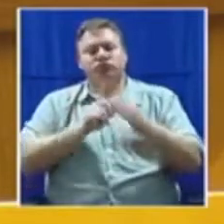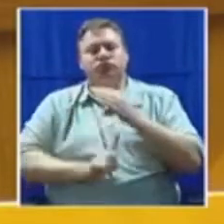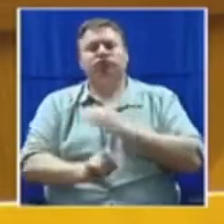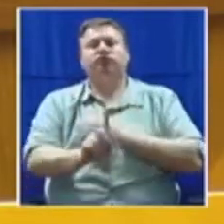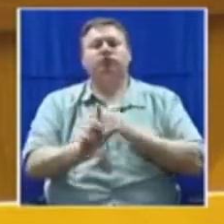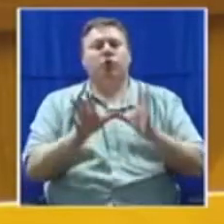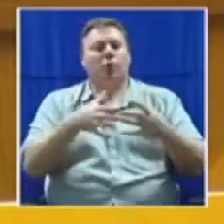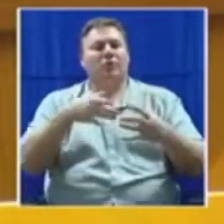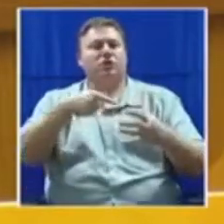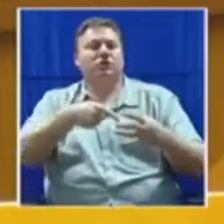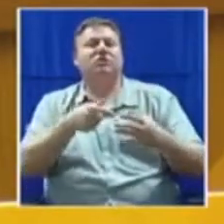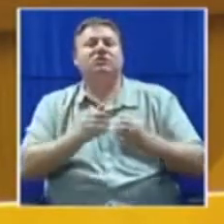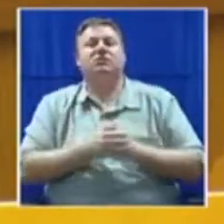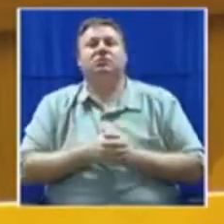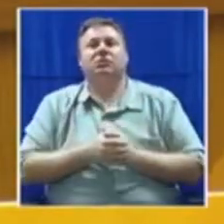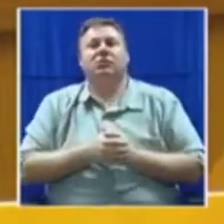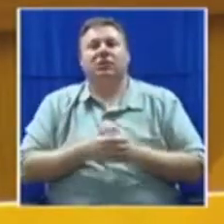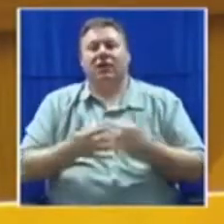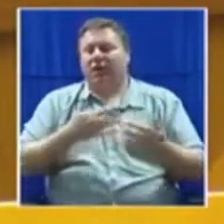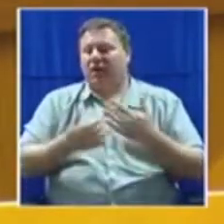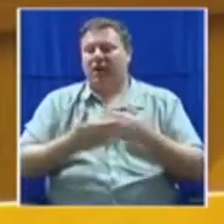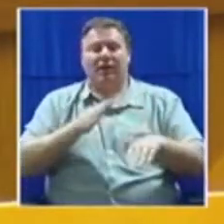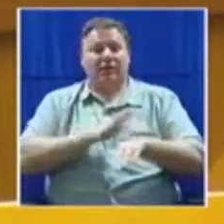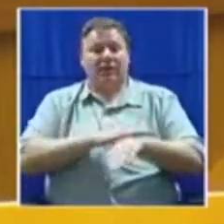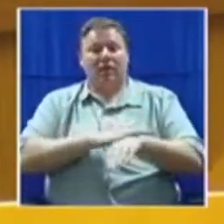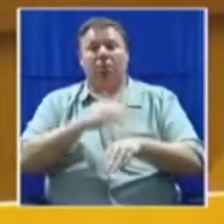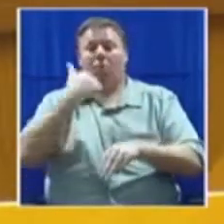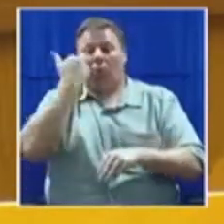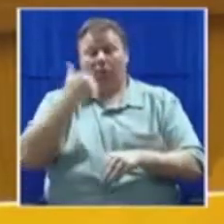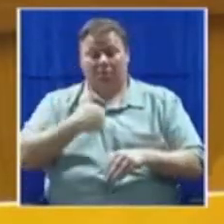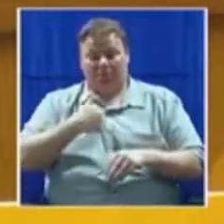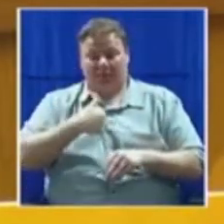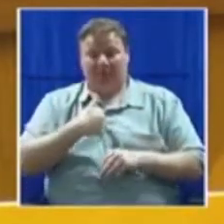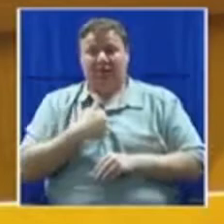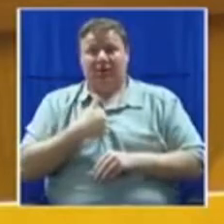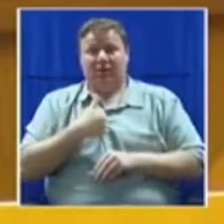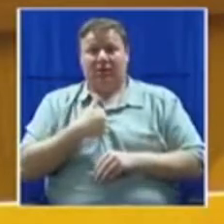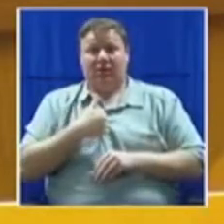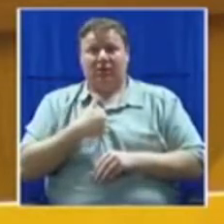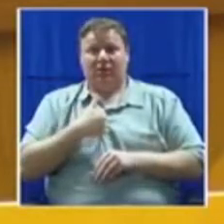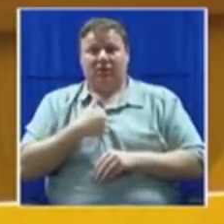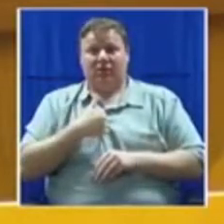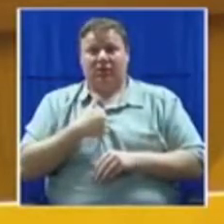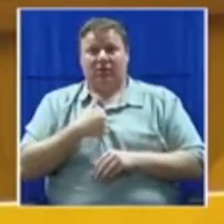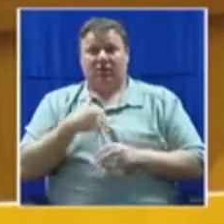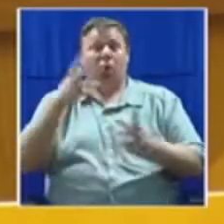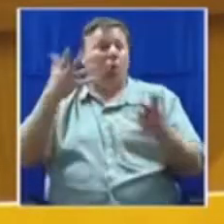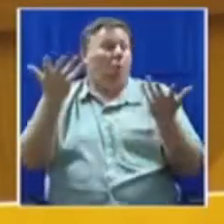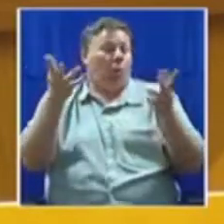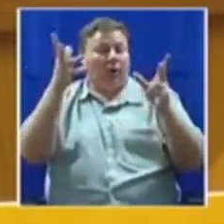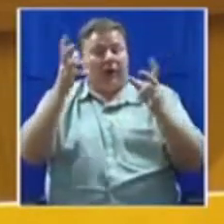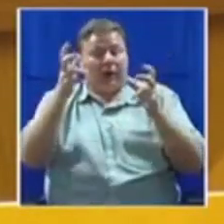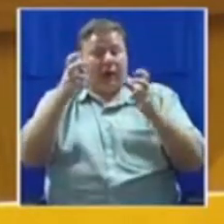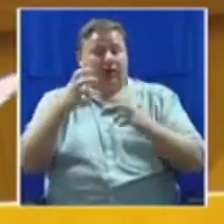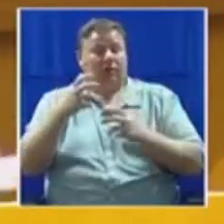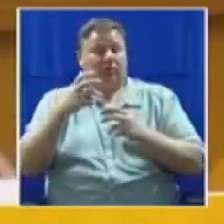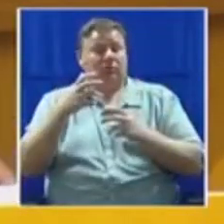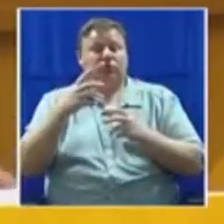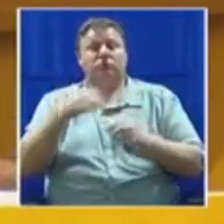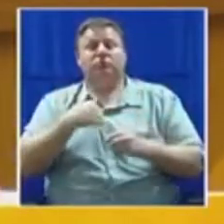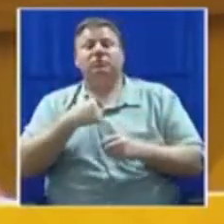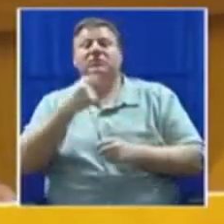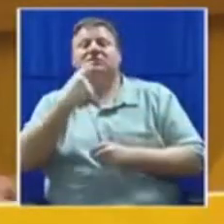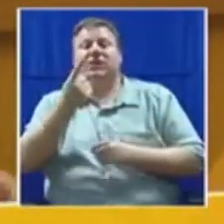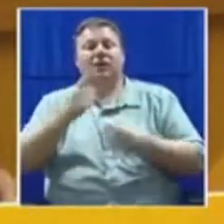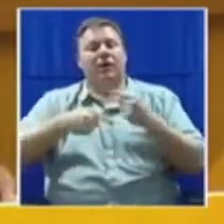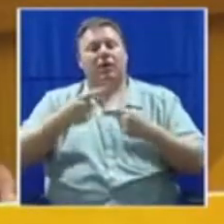Commission at any time that the Commission would want me to hear me, on any matter that may assist